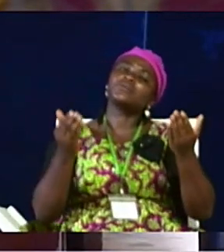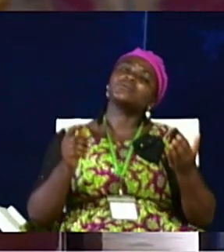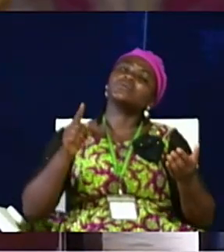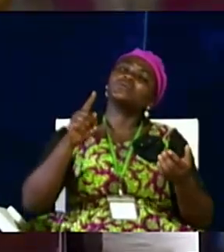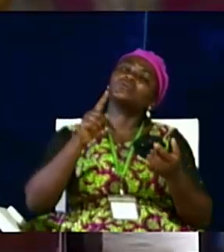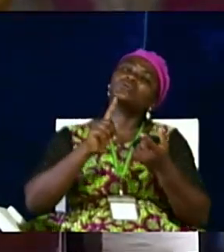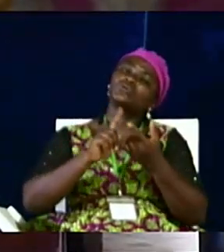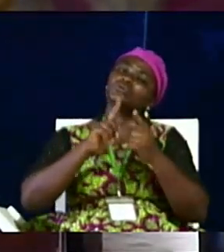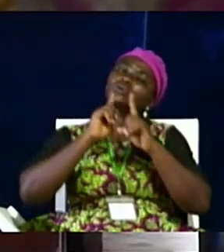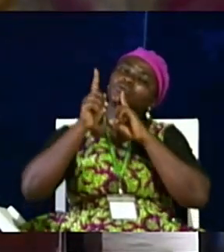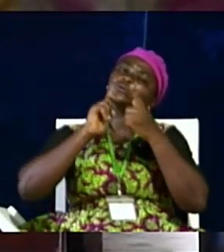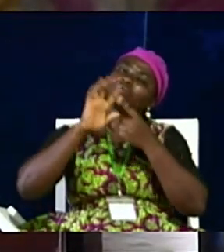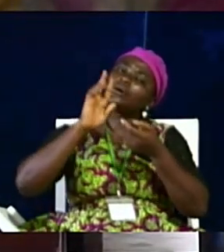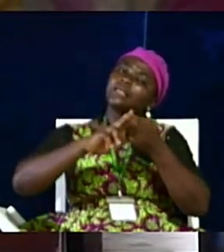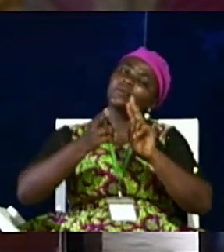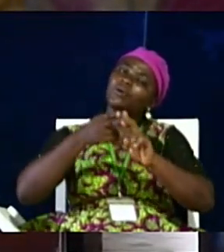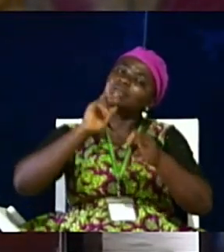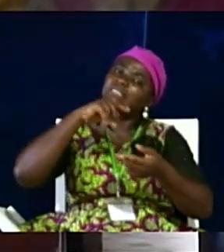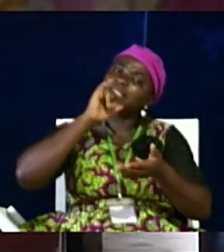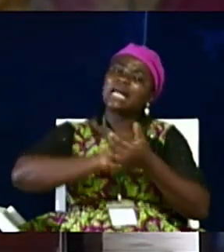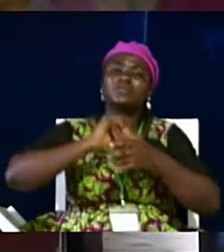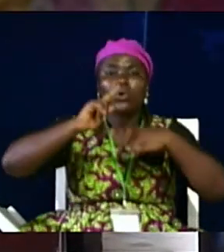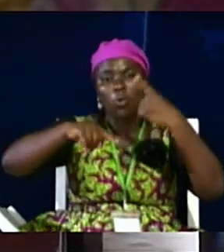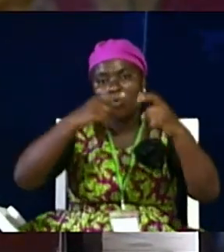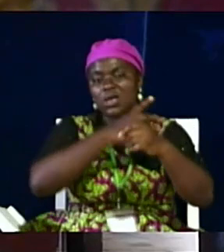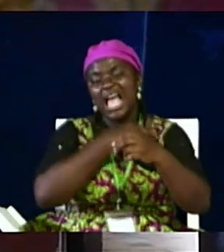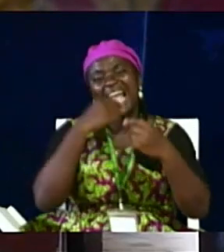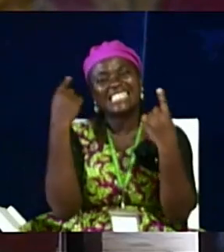Go and sin no